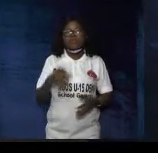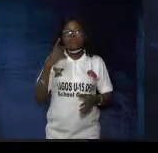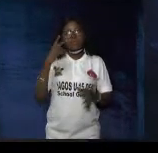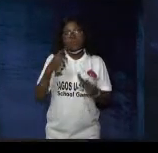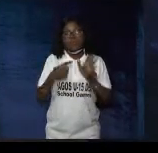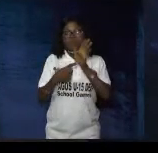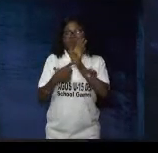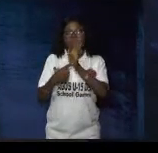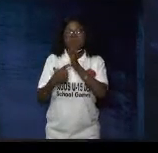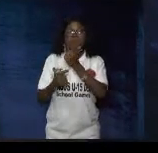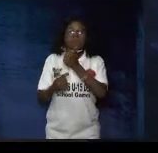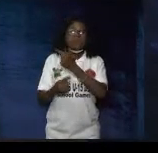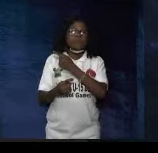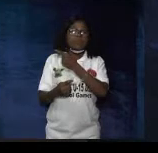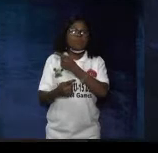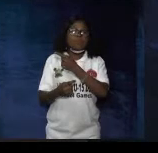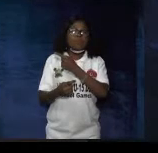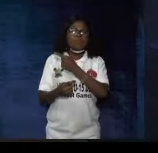demonstrate.